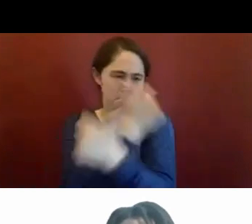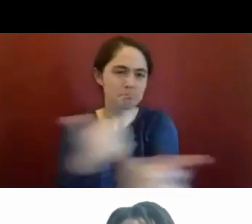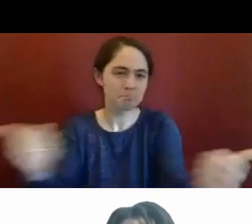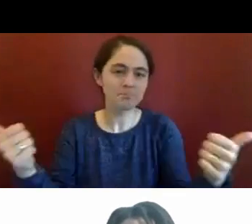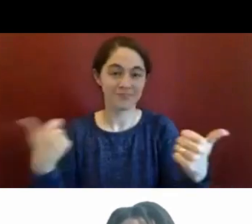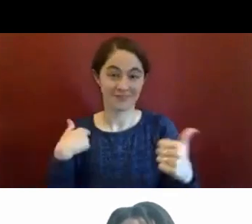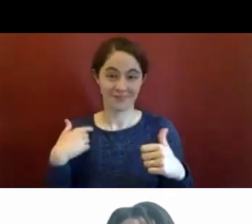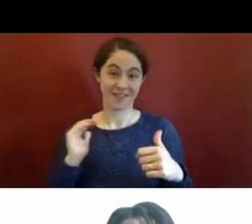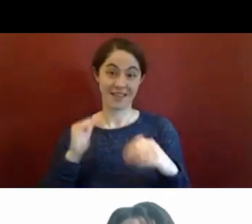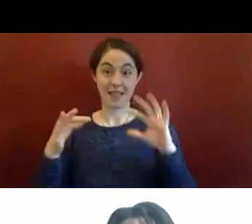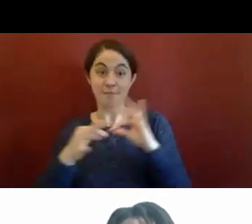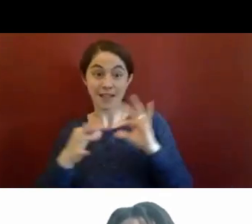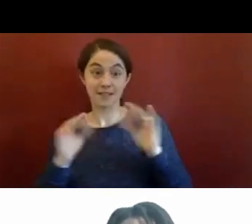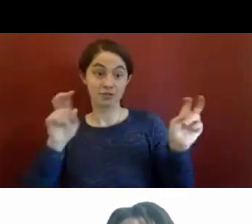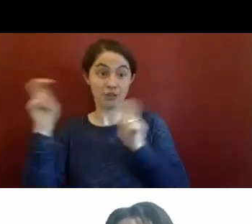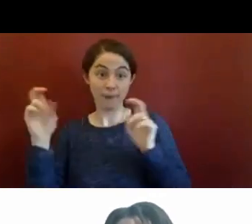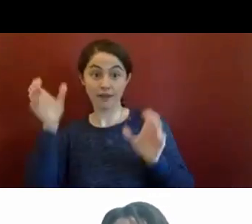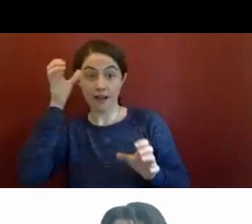word.